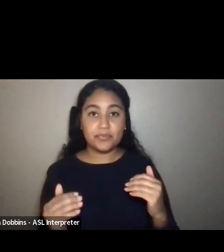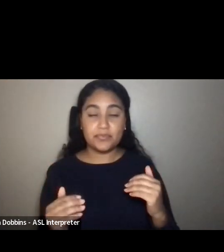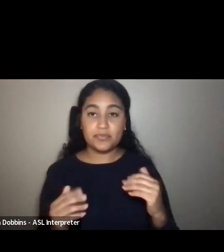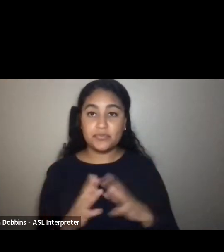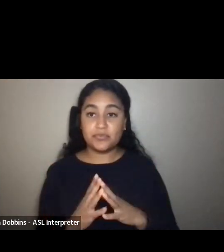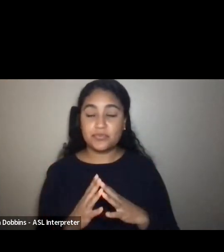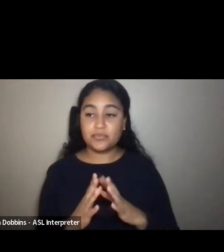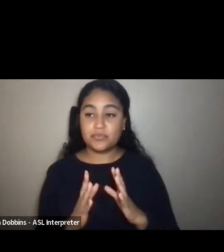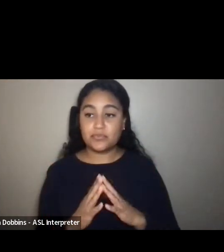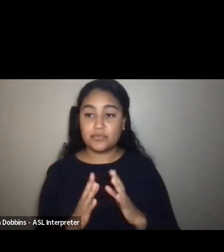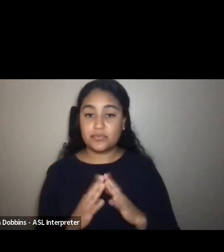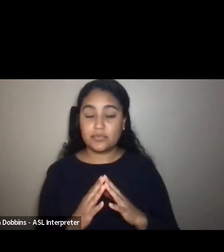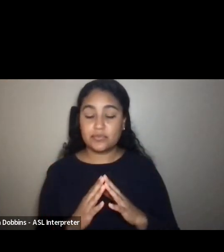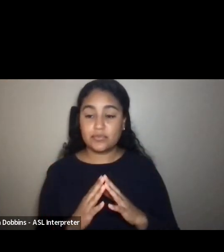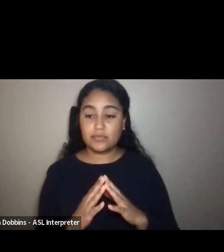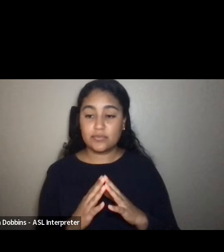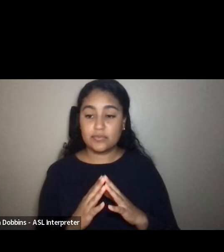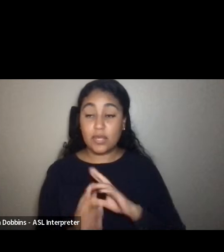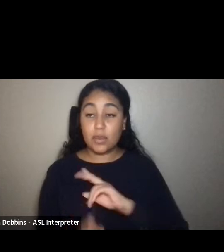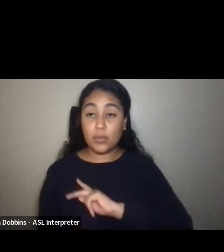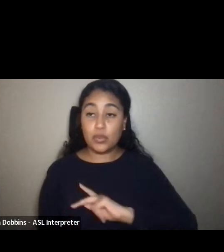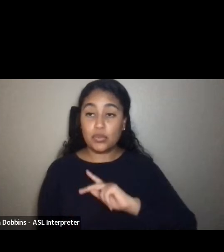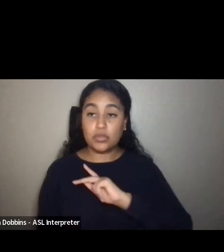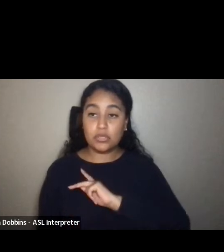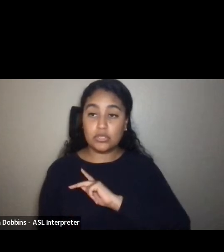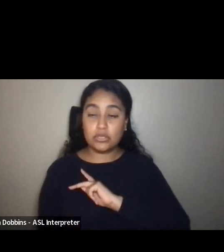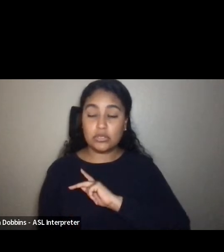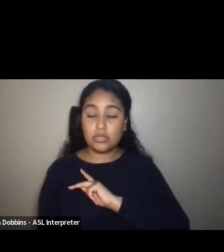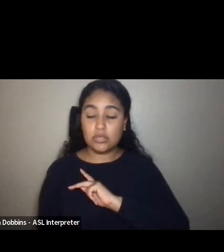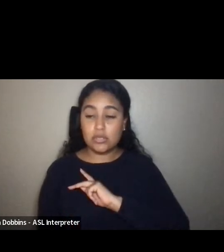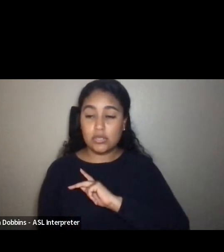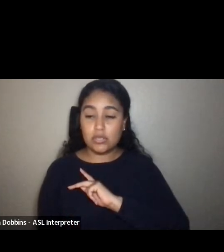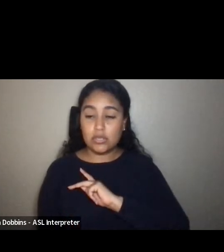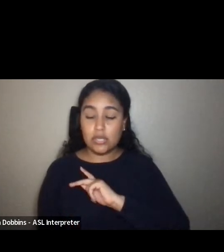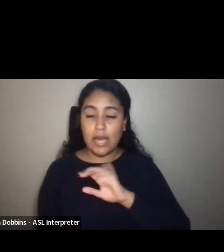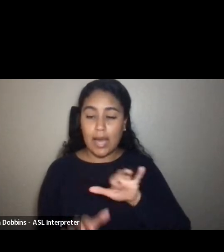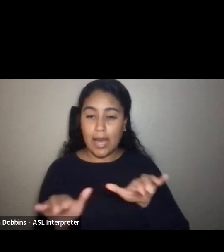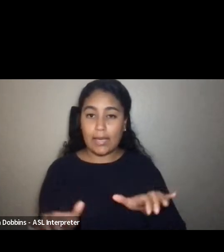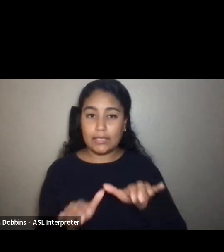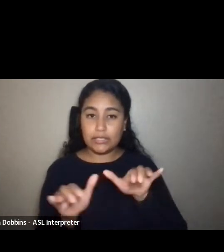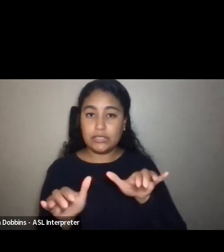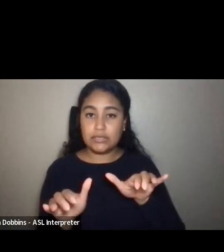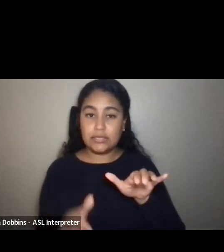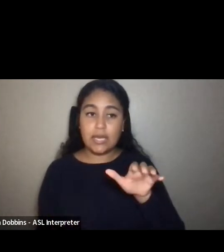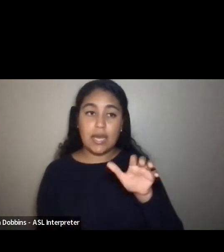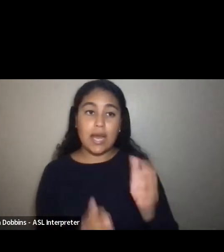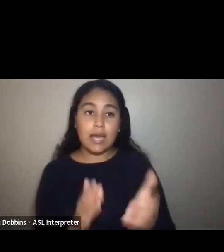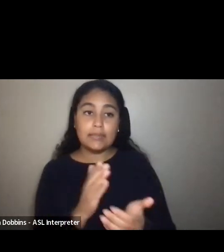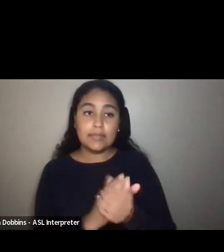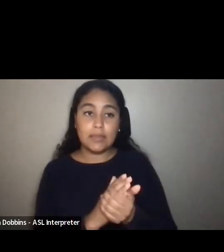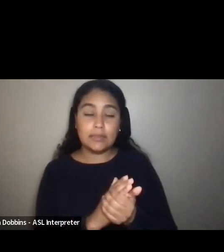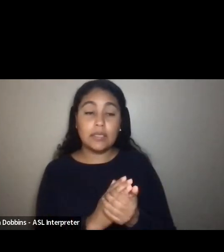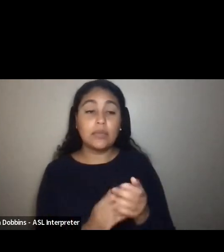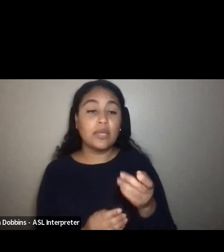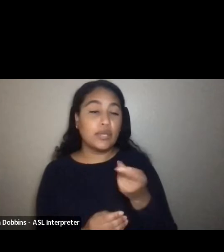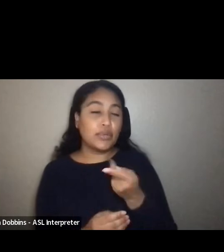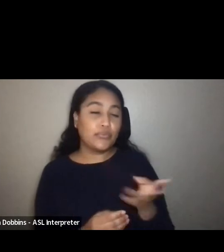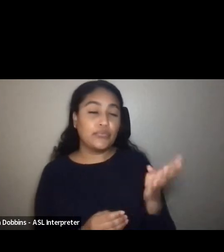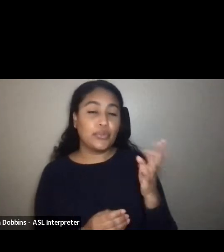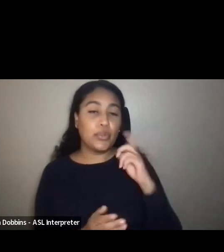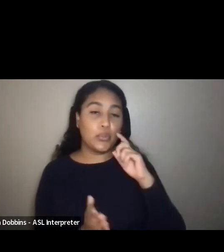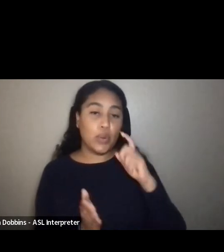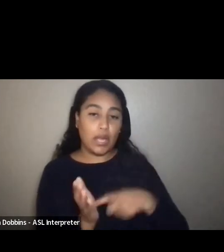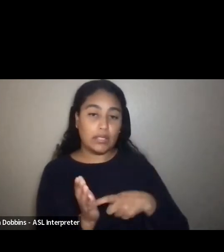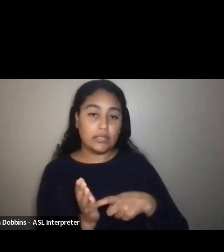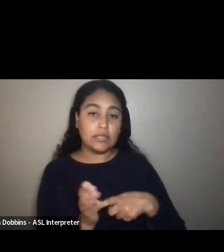on to personnel action addendum. Personnel action addendum, there's a couple of recognitions.